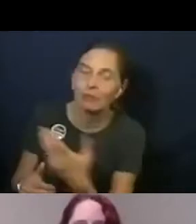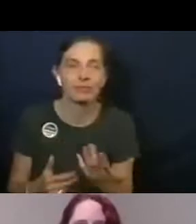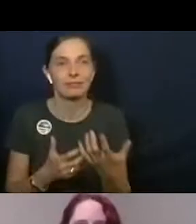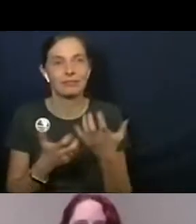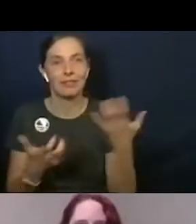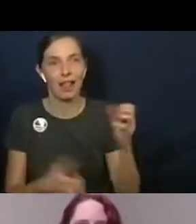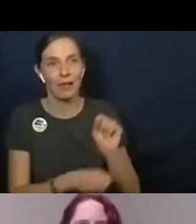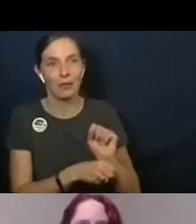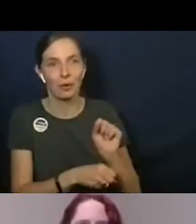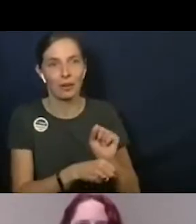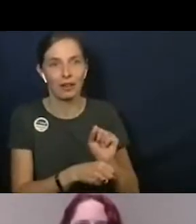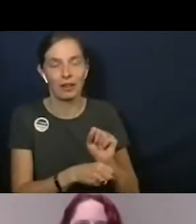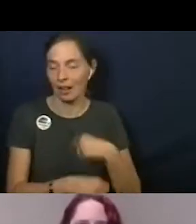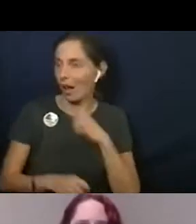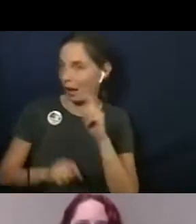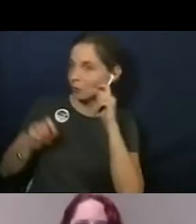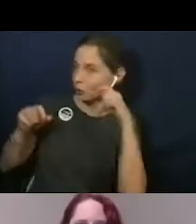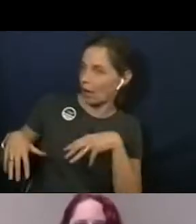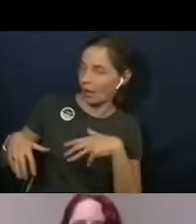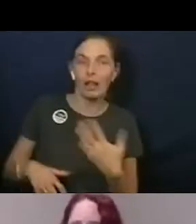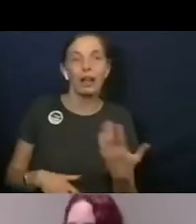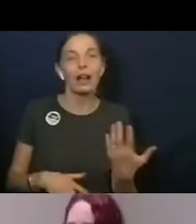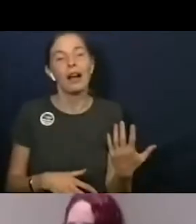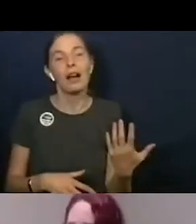Super proud to be a Gisher with you.